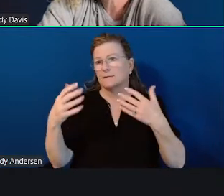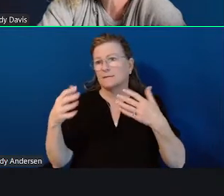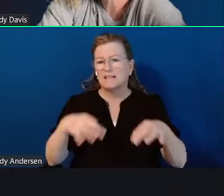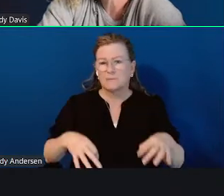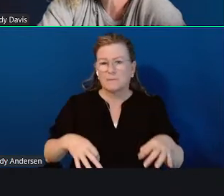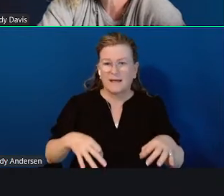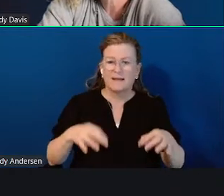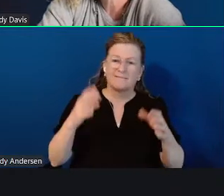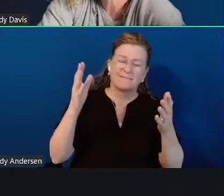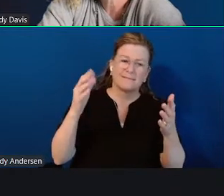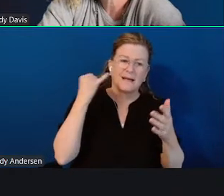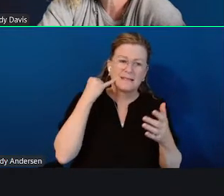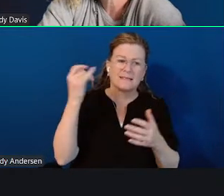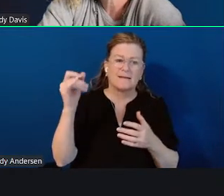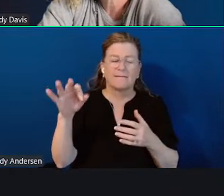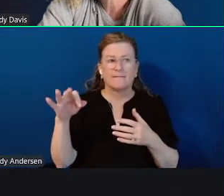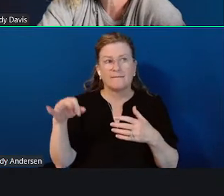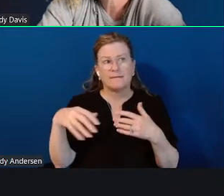idea of